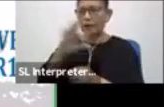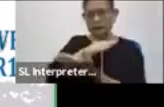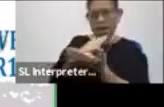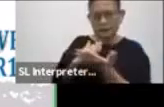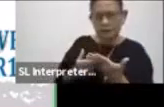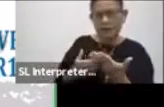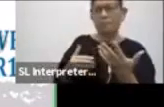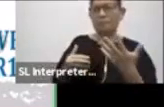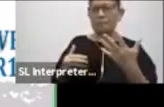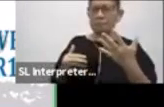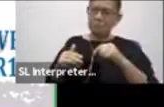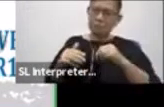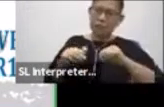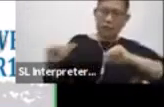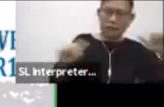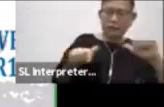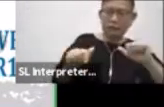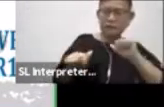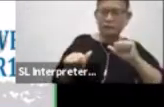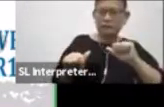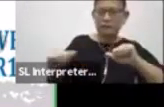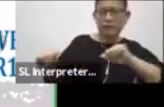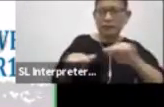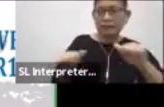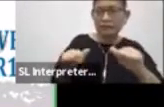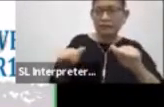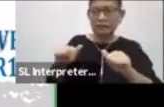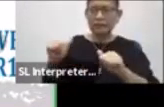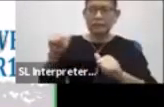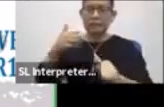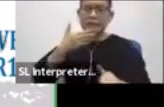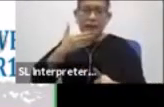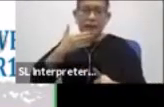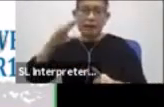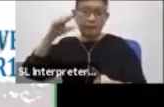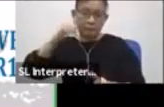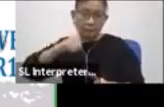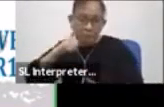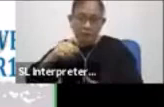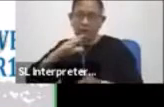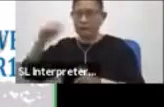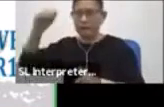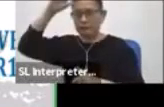active young female. And we also know very little